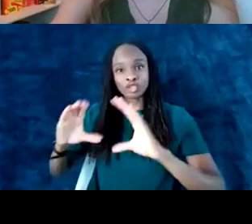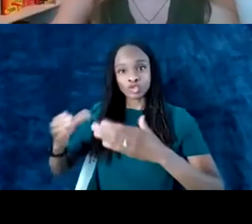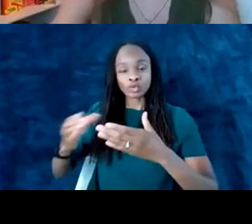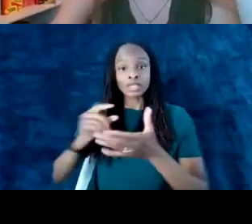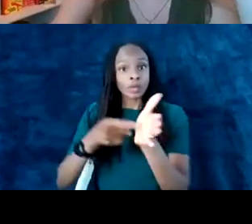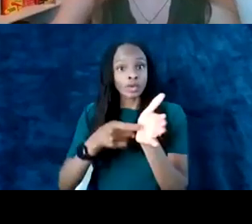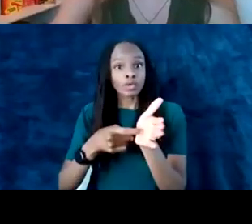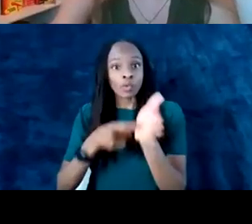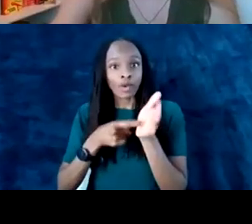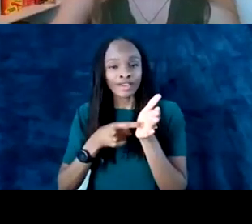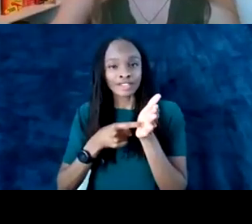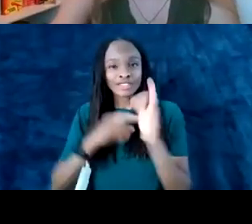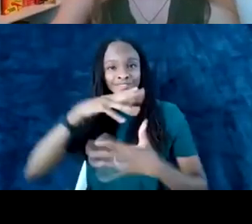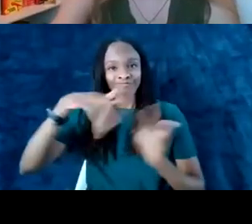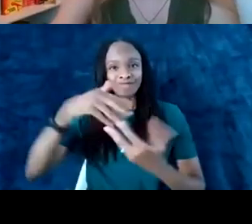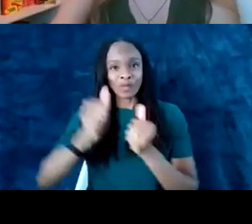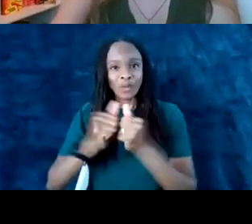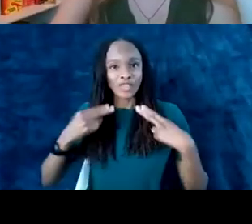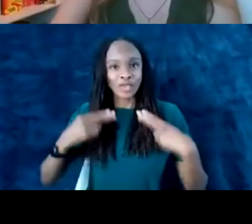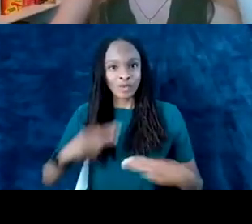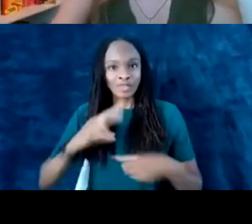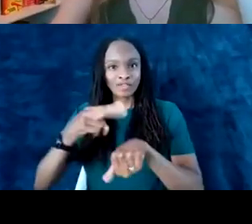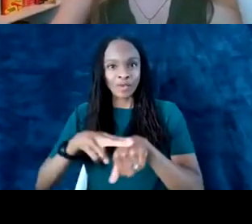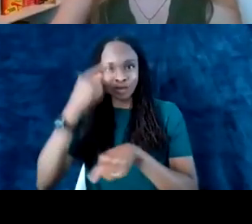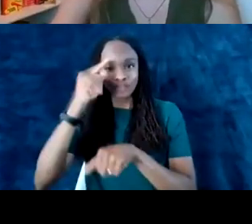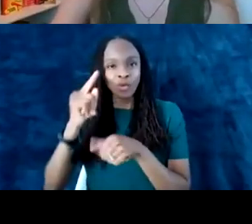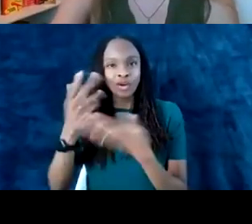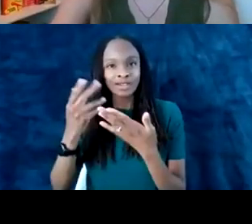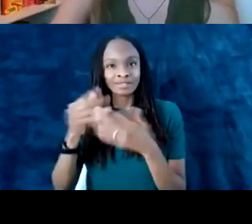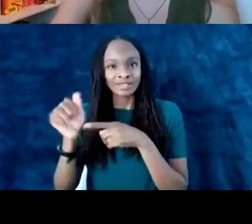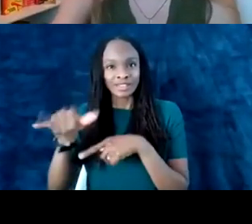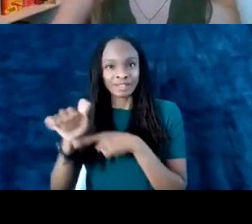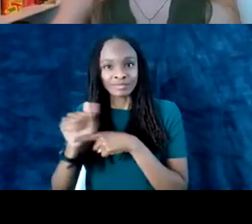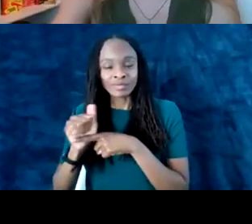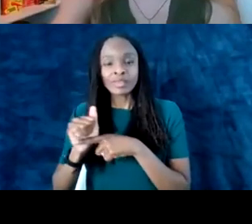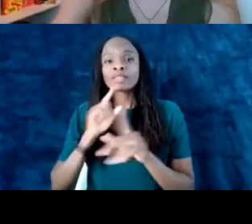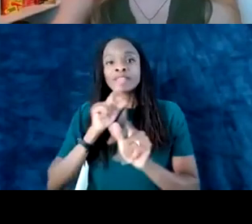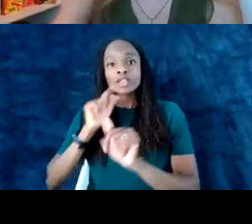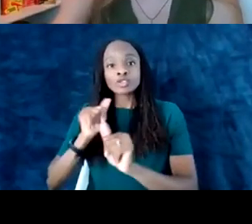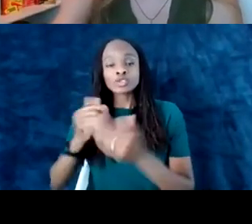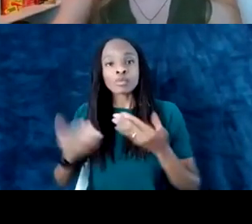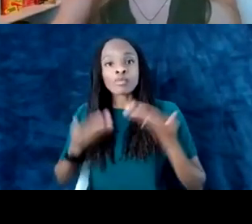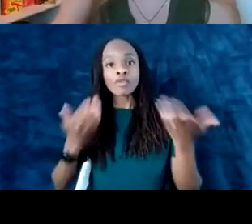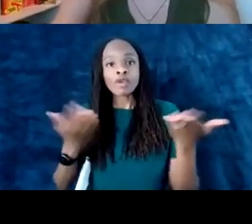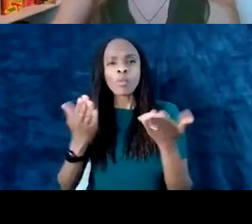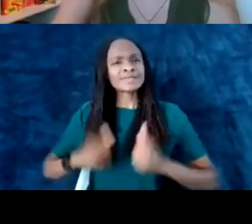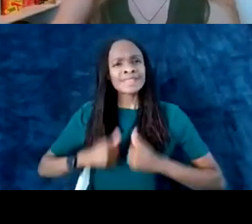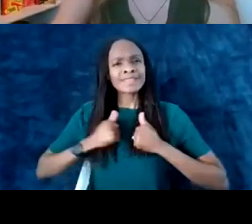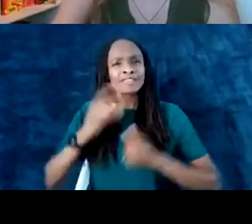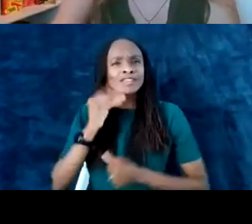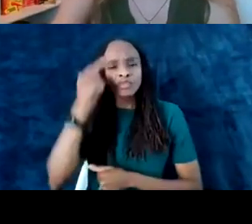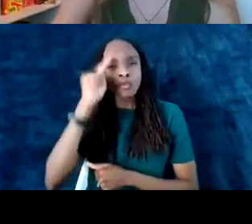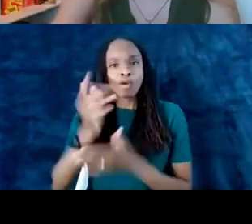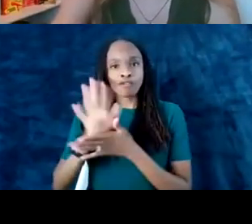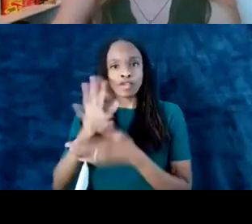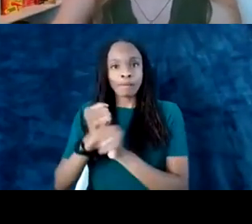of course, to understand their professional practices. And the kinds of answers those provide are things like, what are the lived experiences of filmmakers